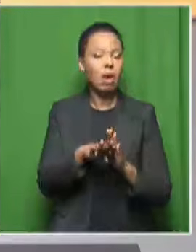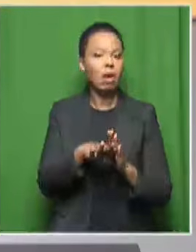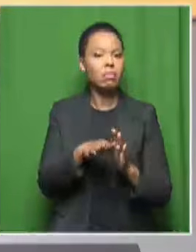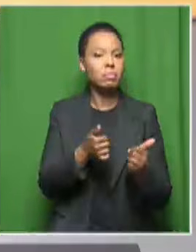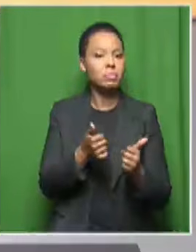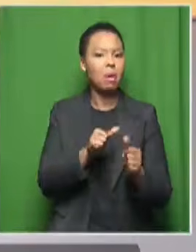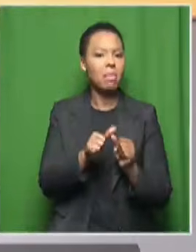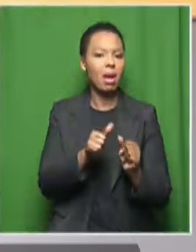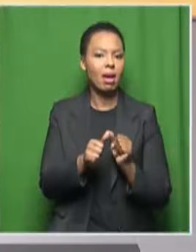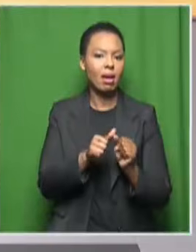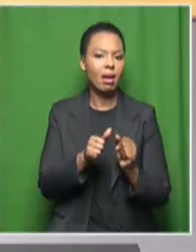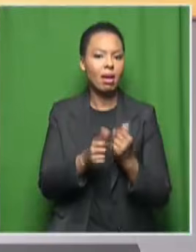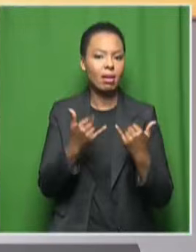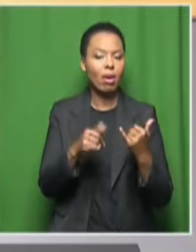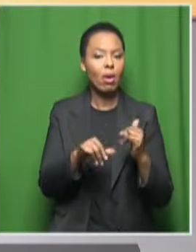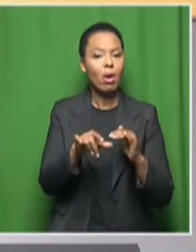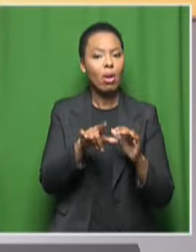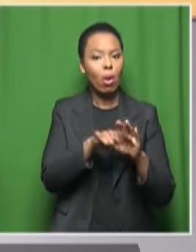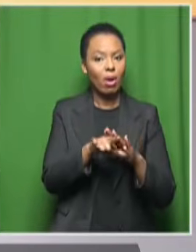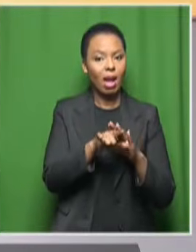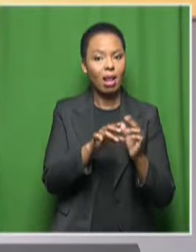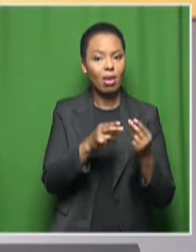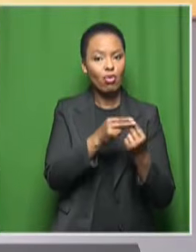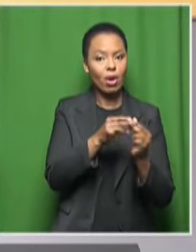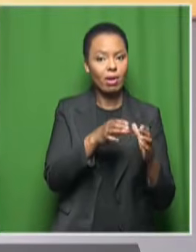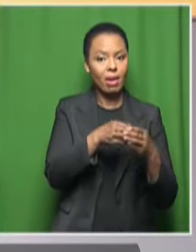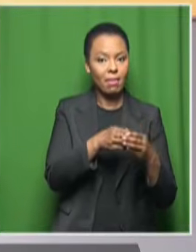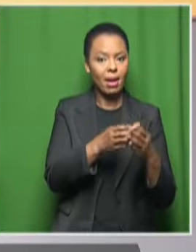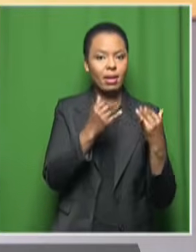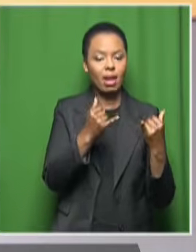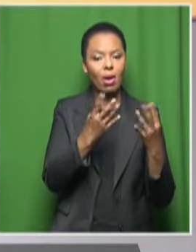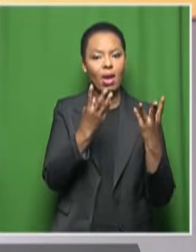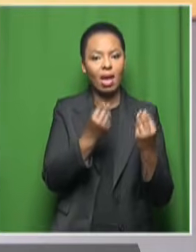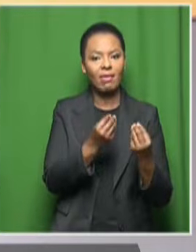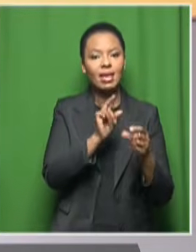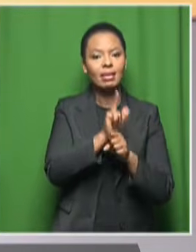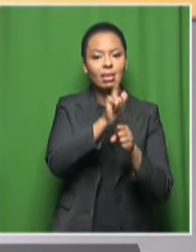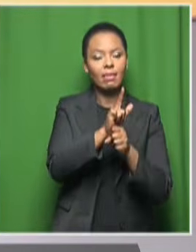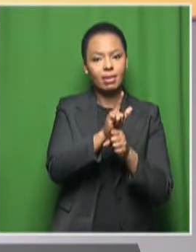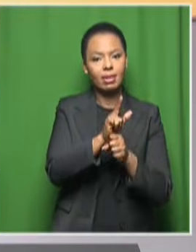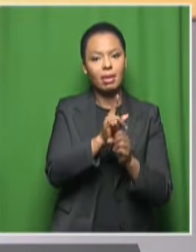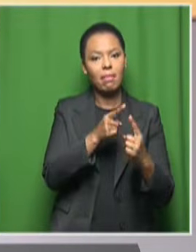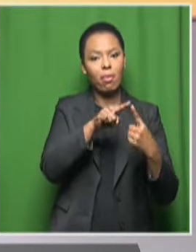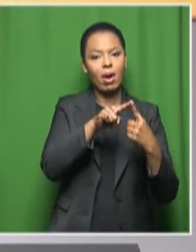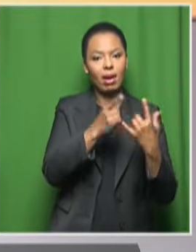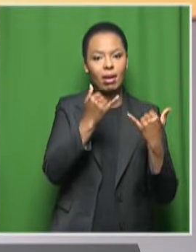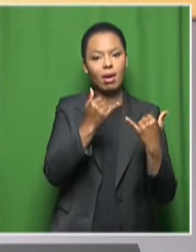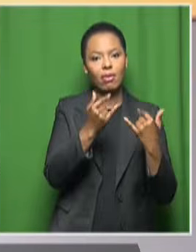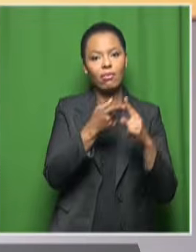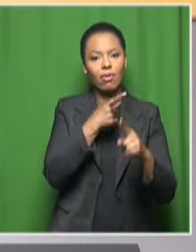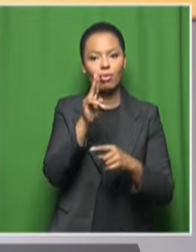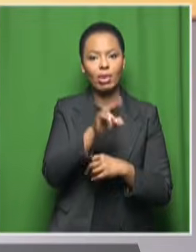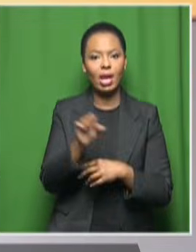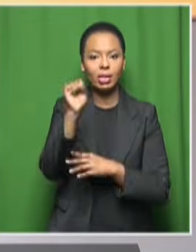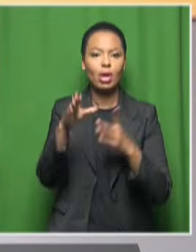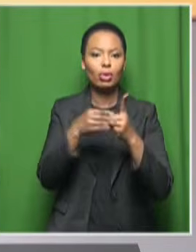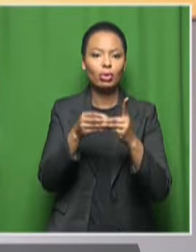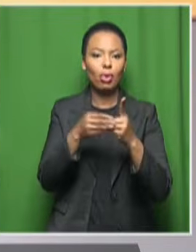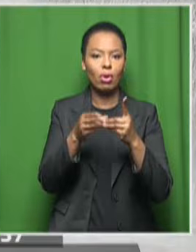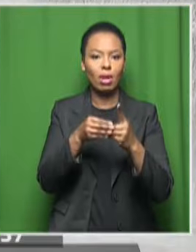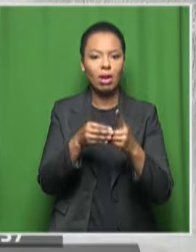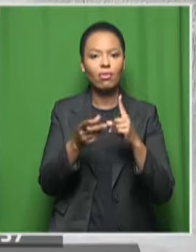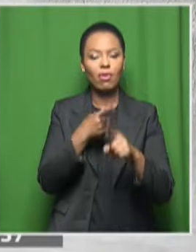the local unit. It broke the below 17 rand mark to the US dollar, hitting levels not seen since early